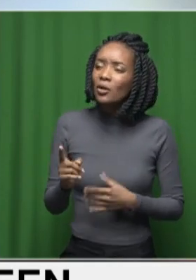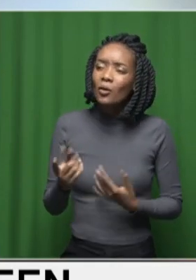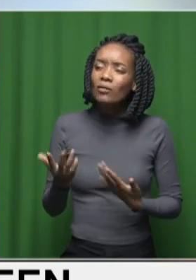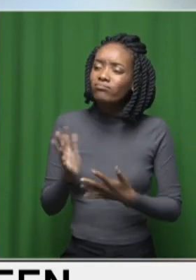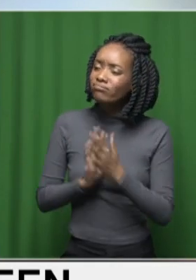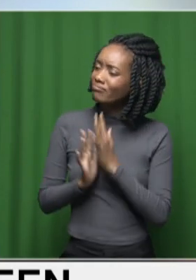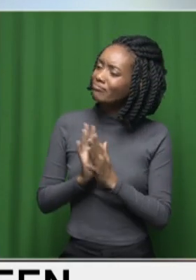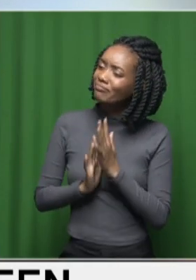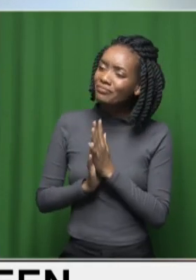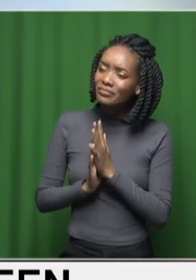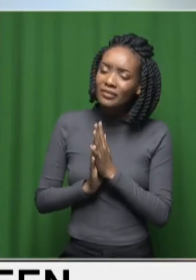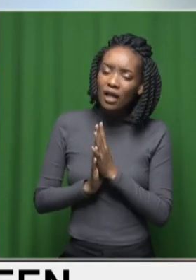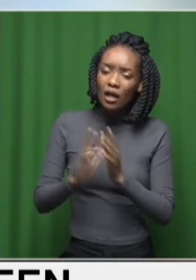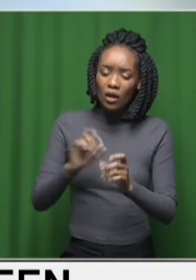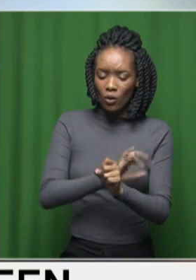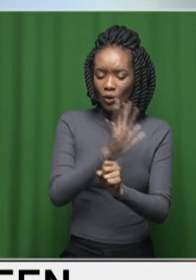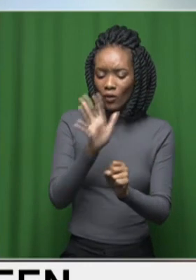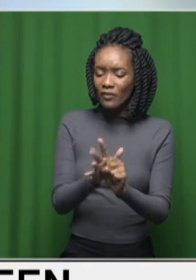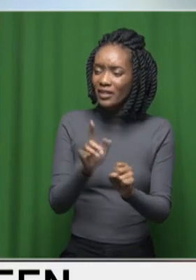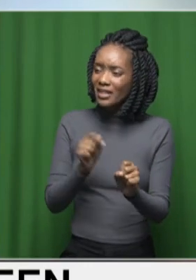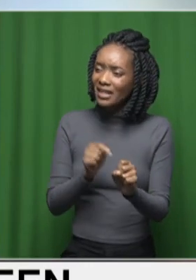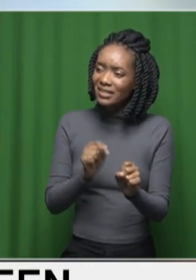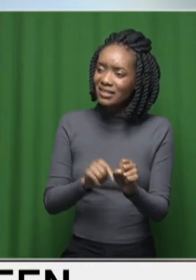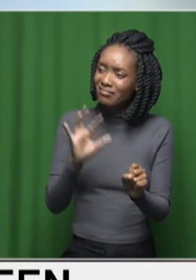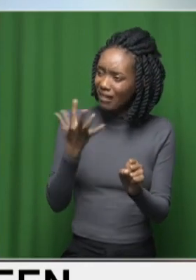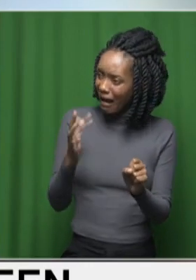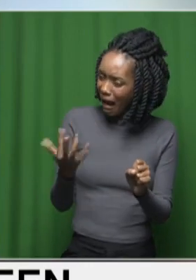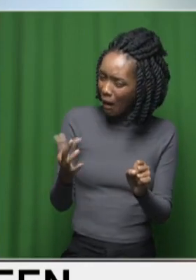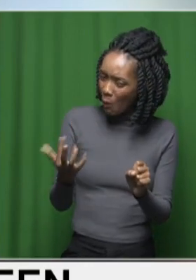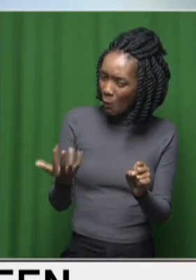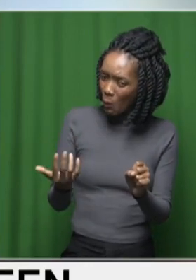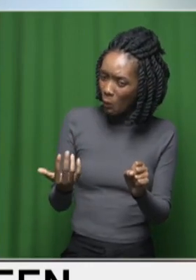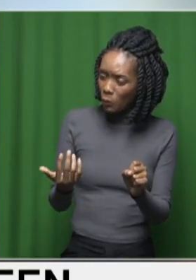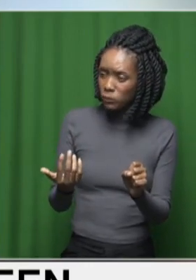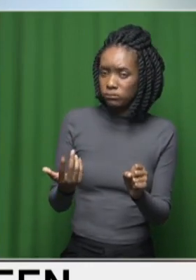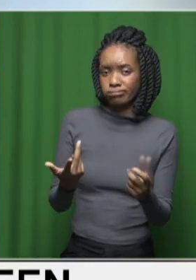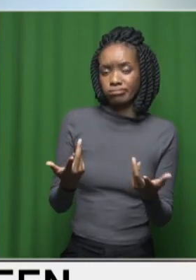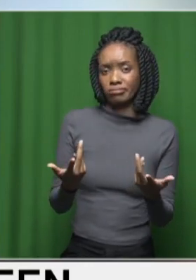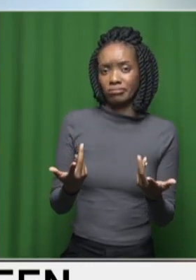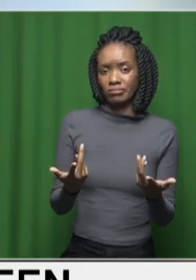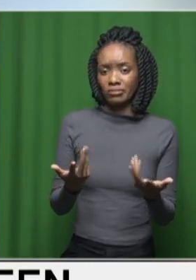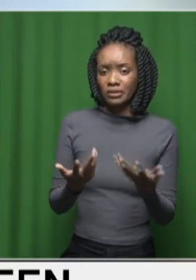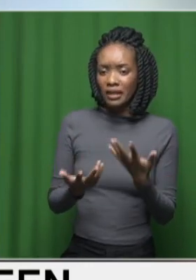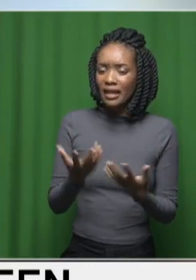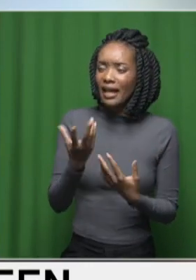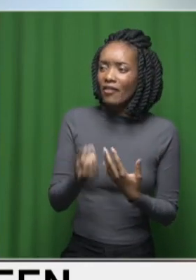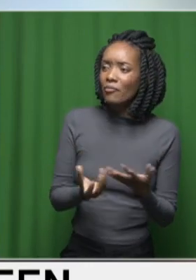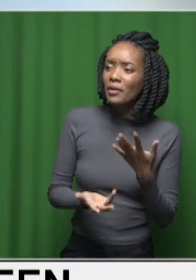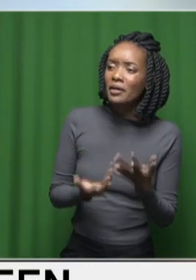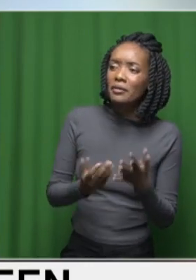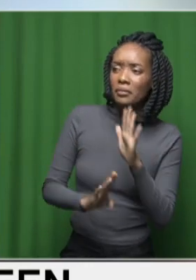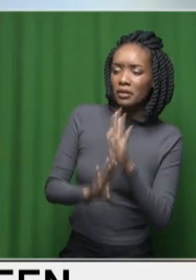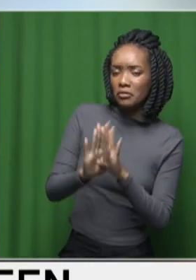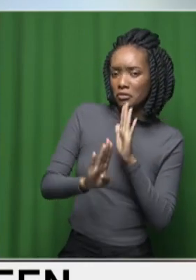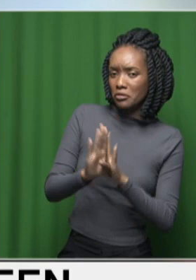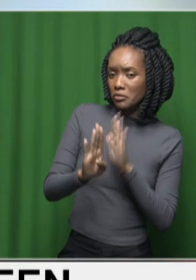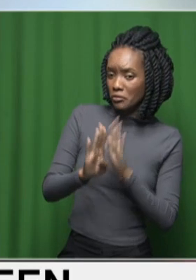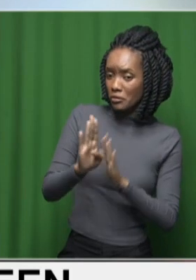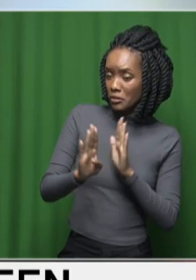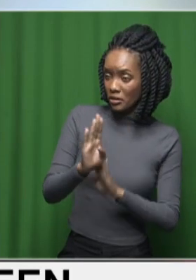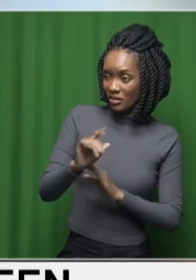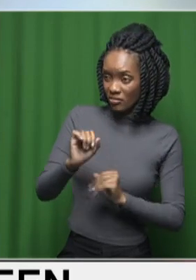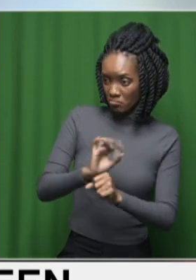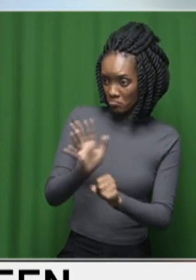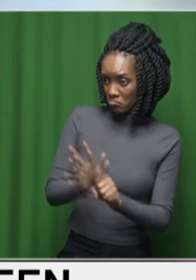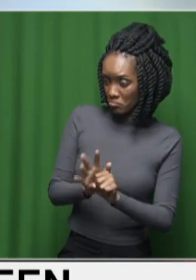COVID-19 and, how is that going? And is there possible increase in the numbers of what you can see